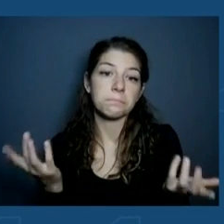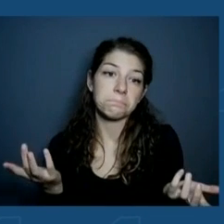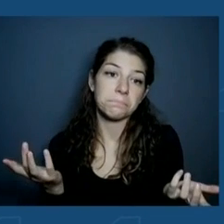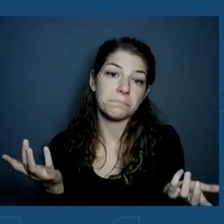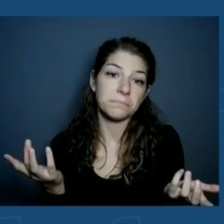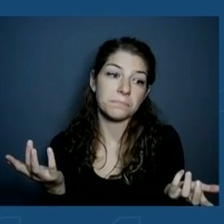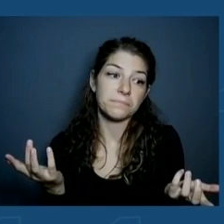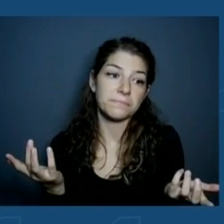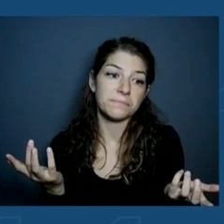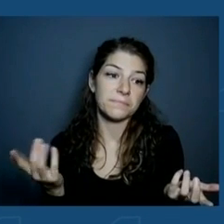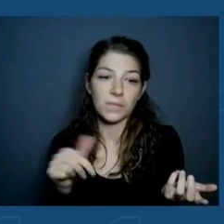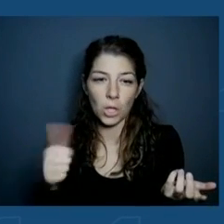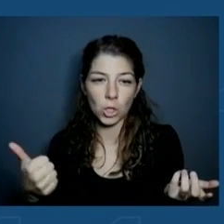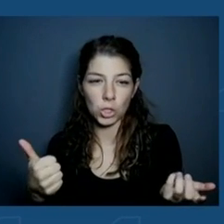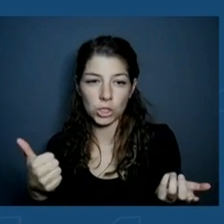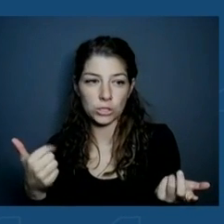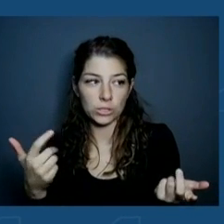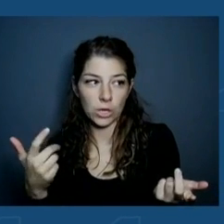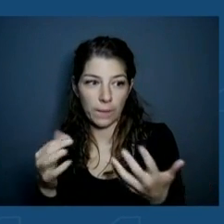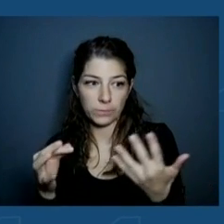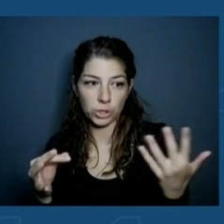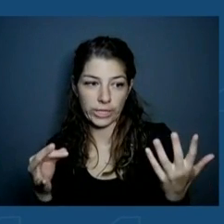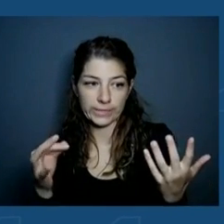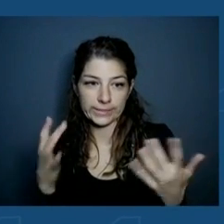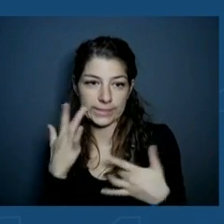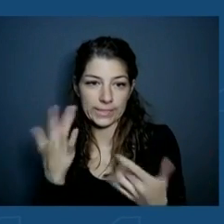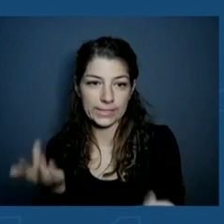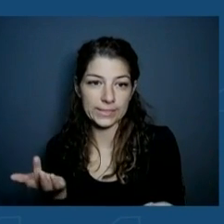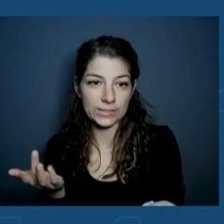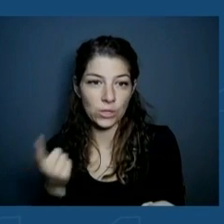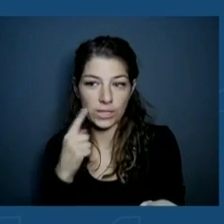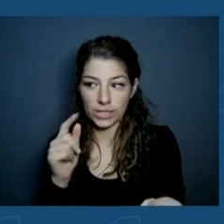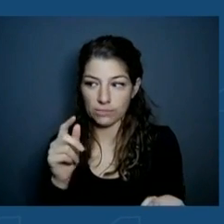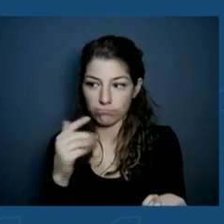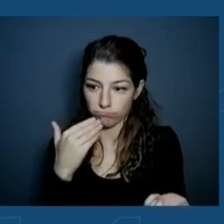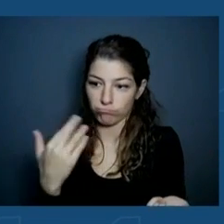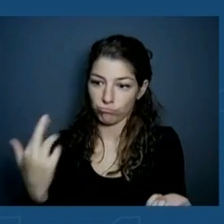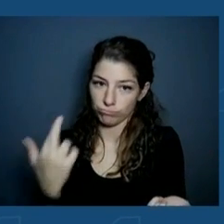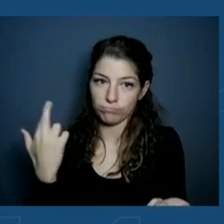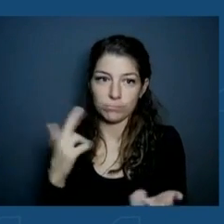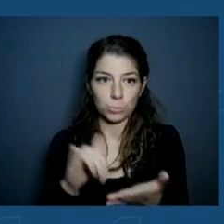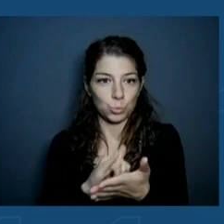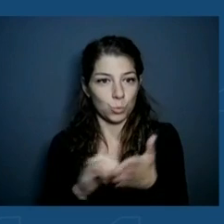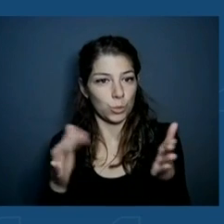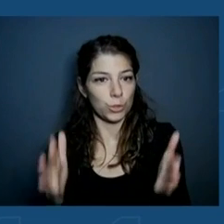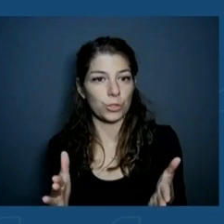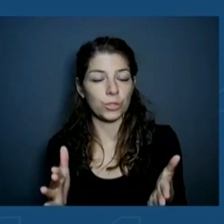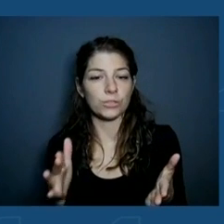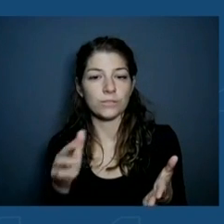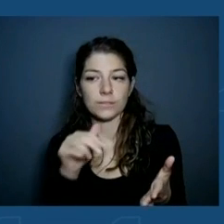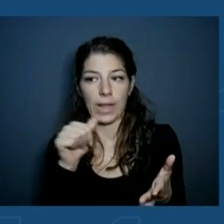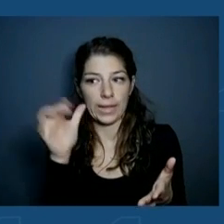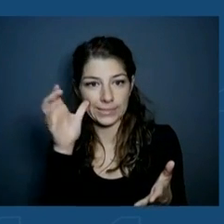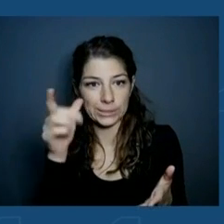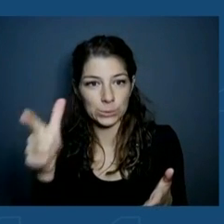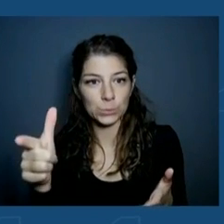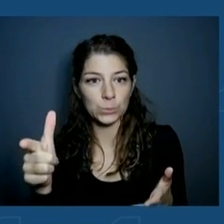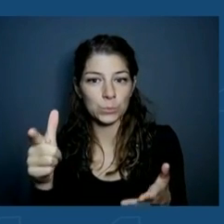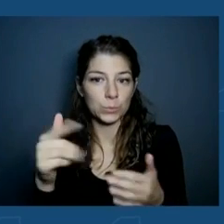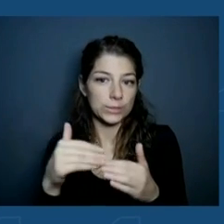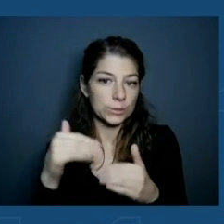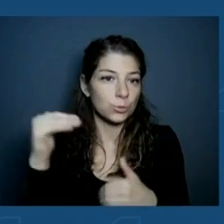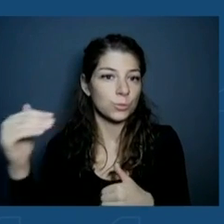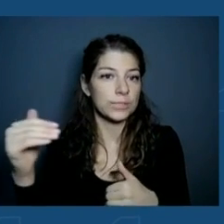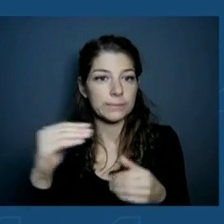the alternative is being sick. And so I think rational New Yorkers who are not listening to extreme voices